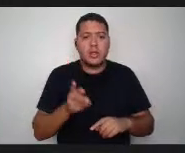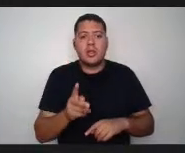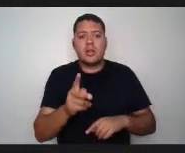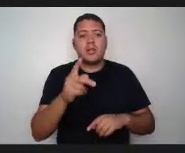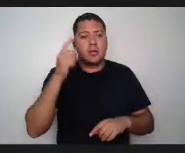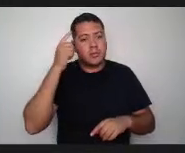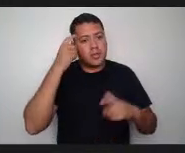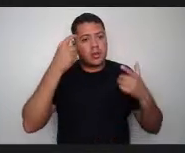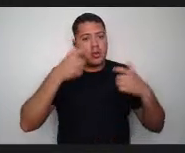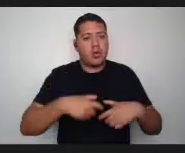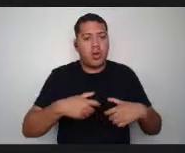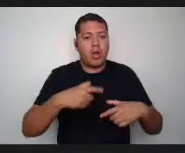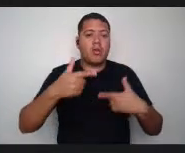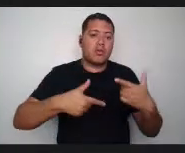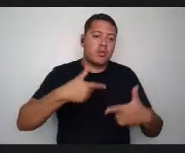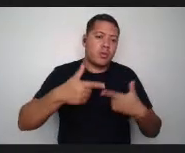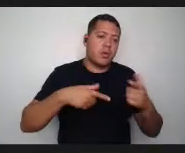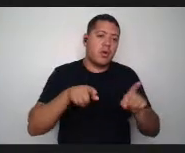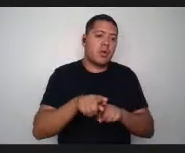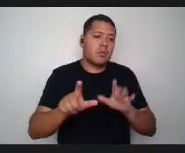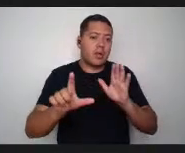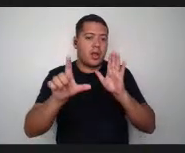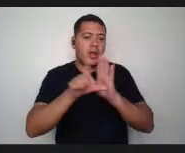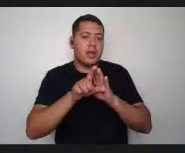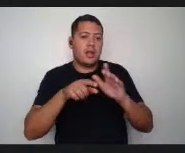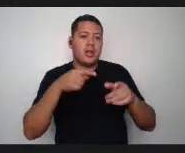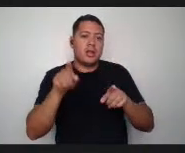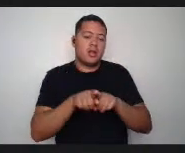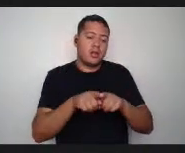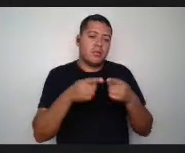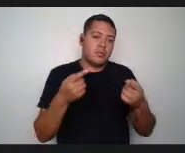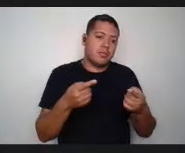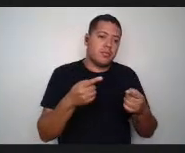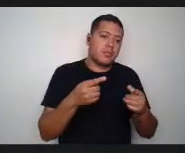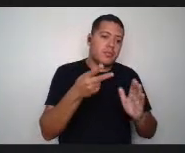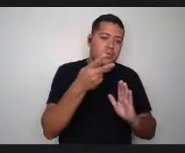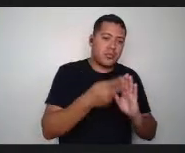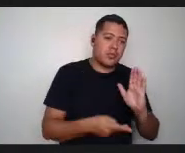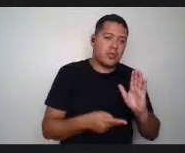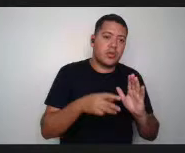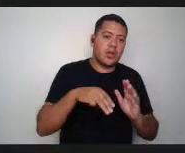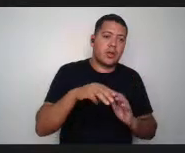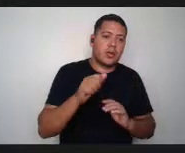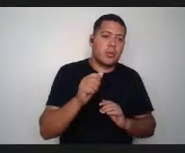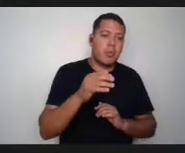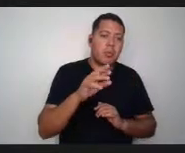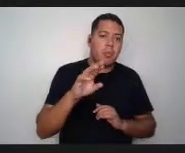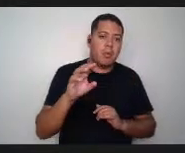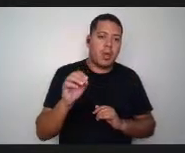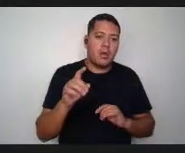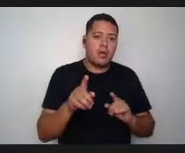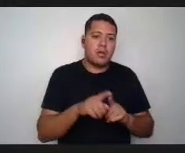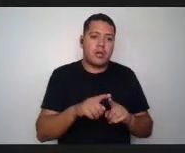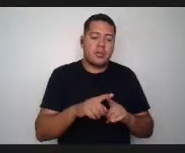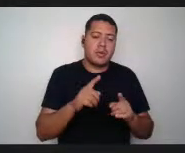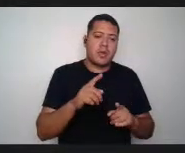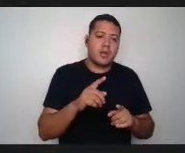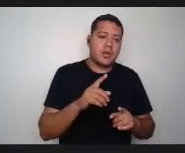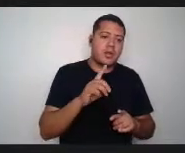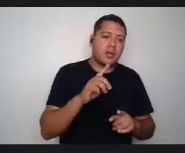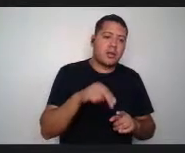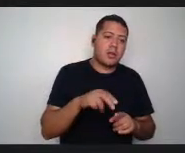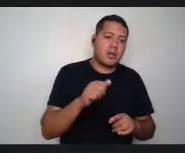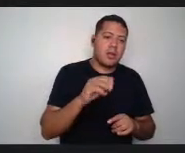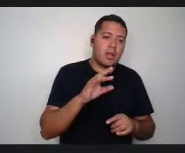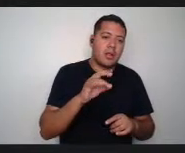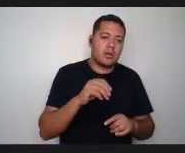hold a very thorough discussion, but the idea is to have a legislation and a national and macro-national plan